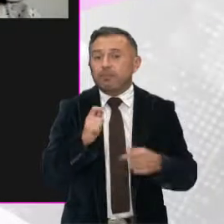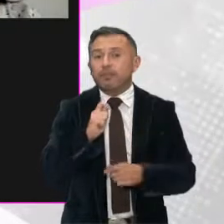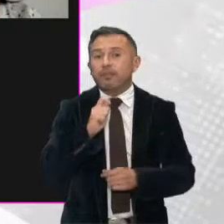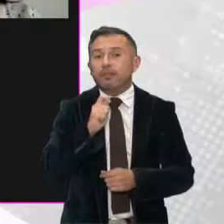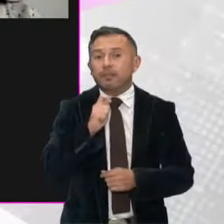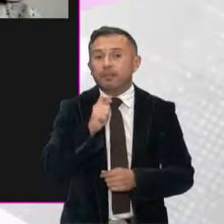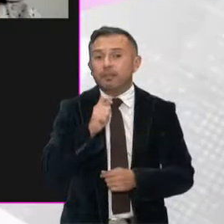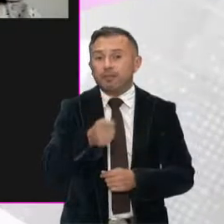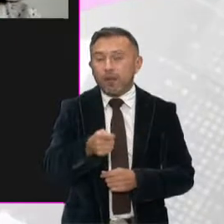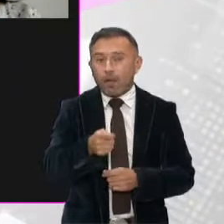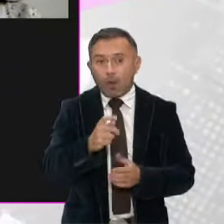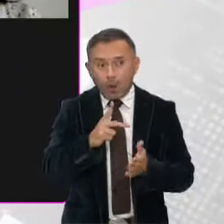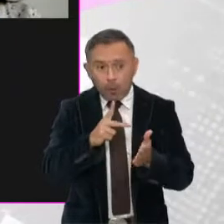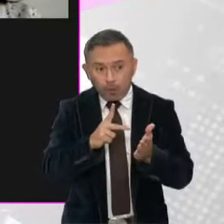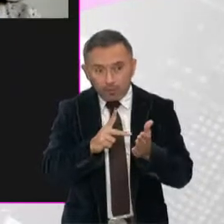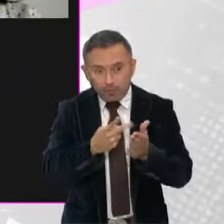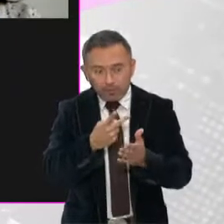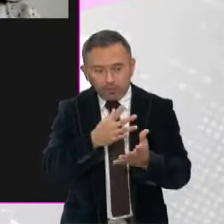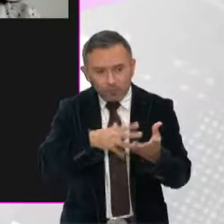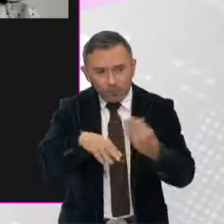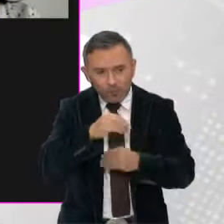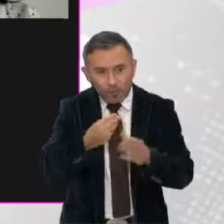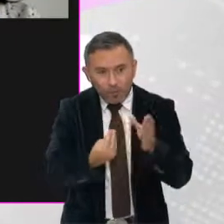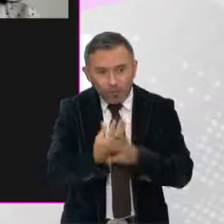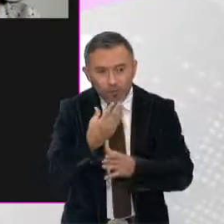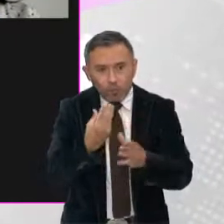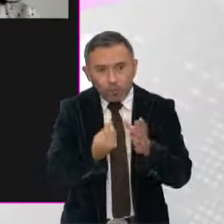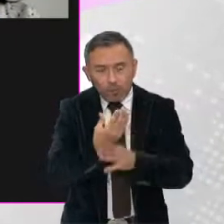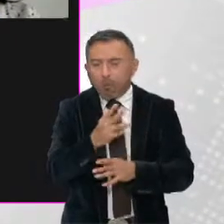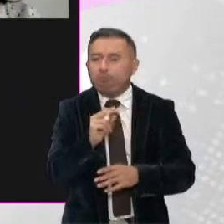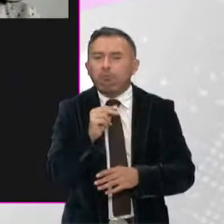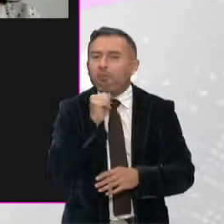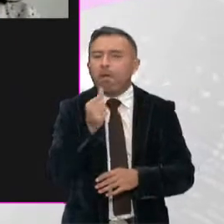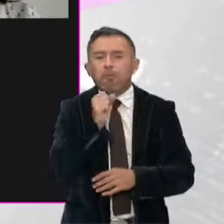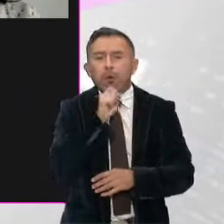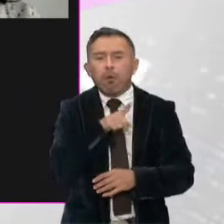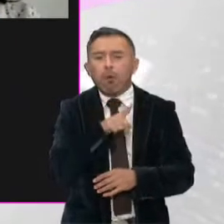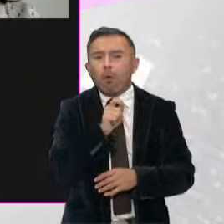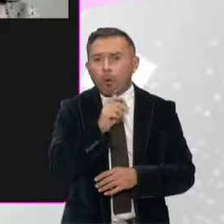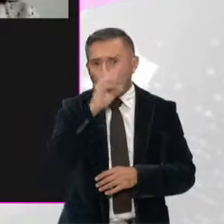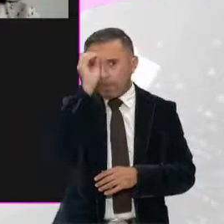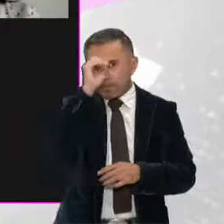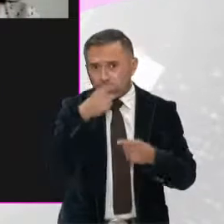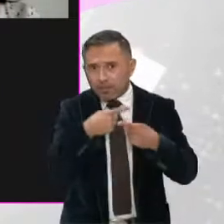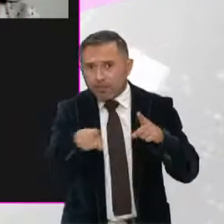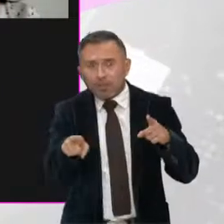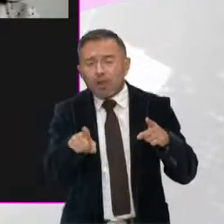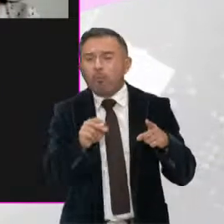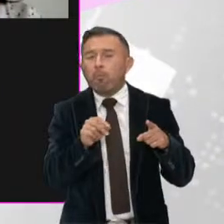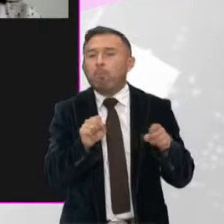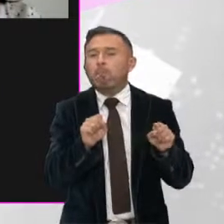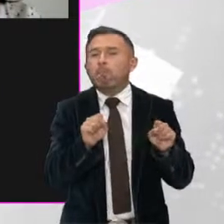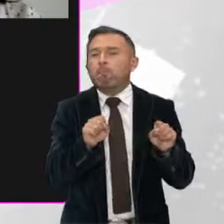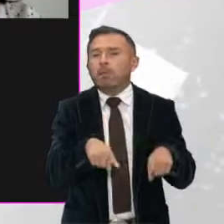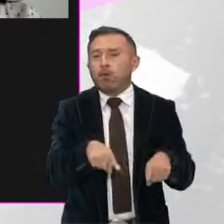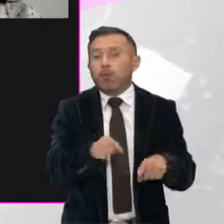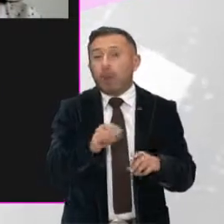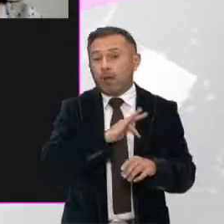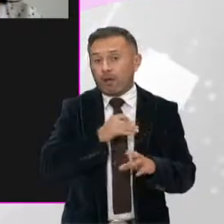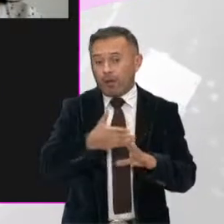serious, this has not meant a renewal or a different